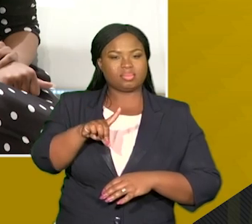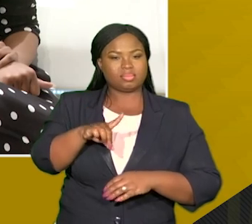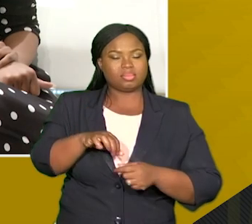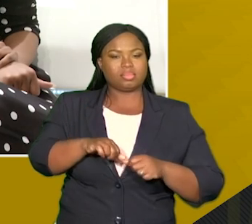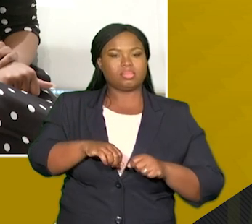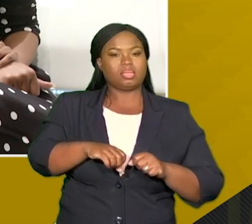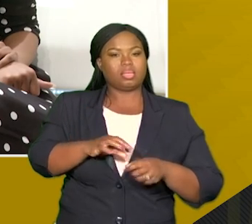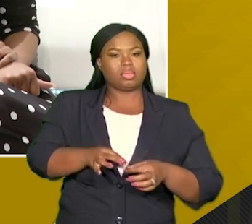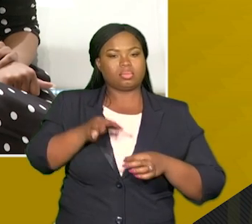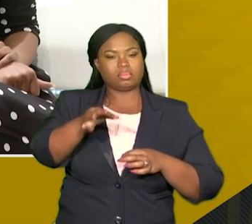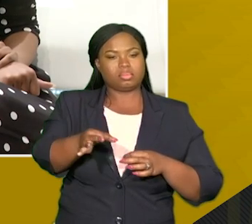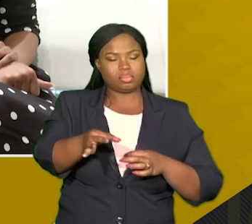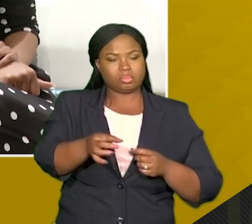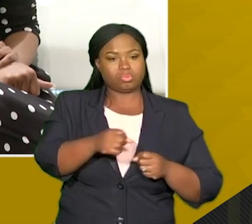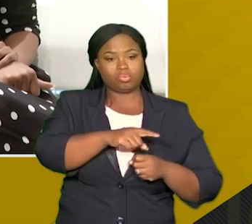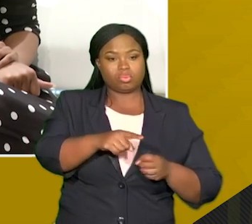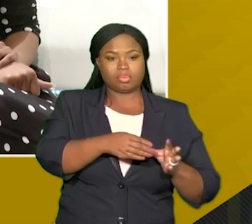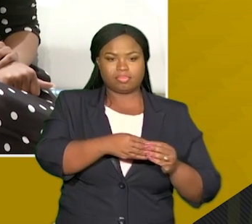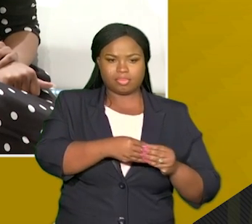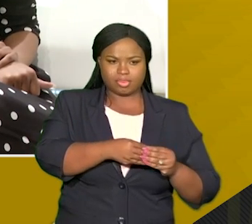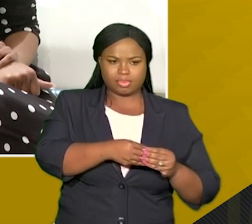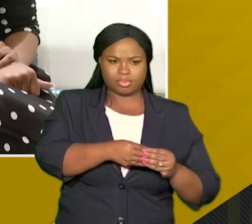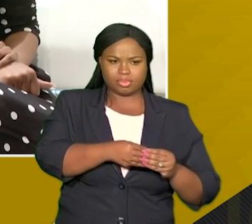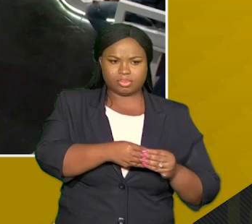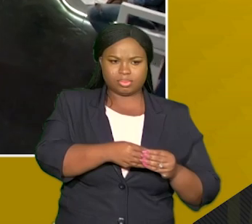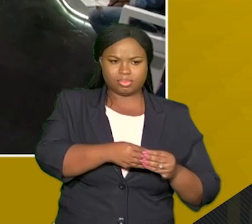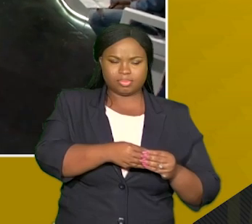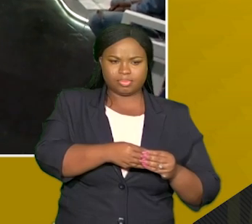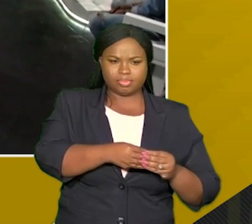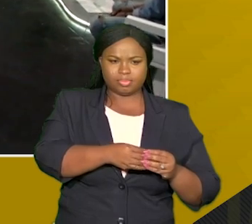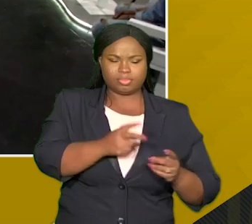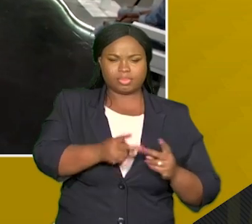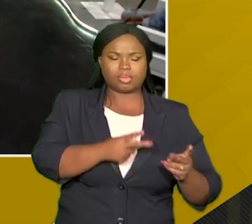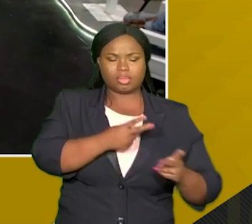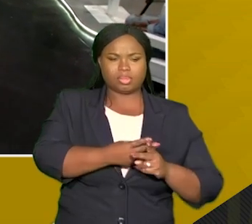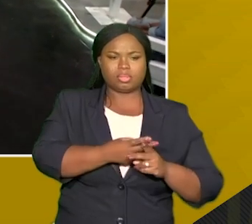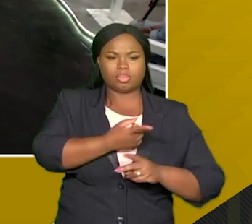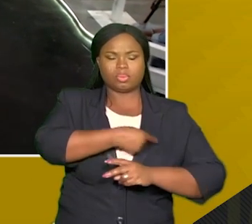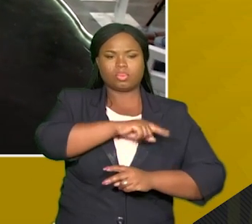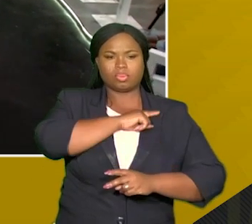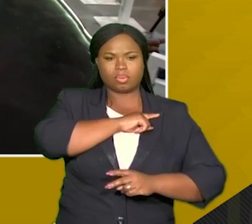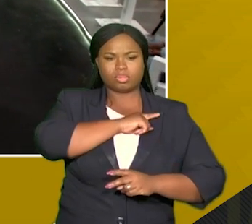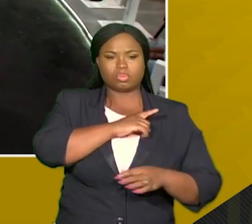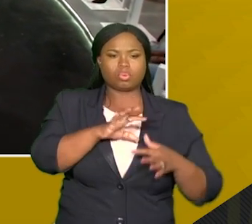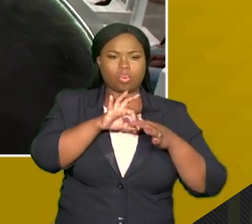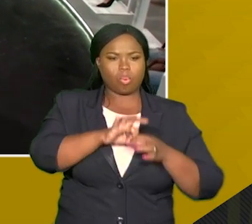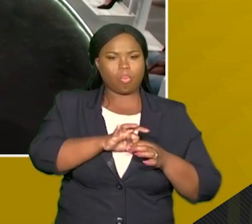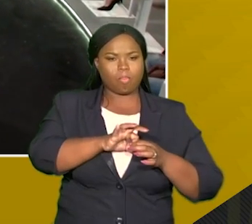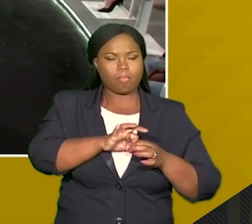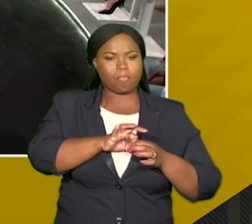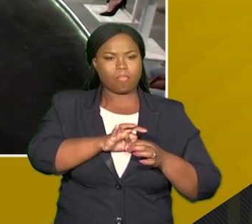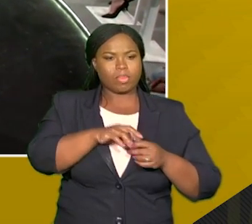extended medical care to the members. They even authorized home nursing upon